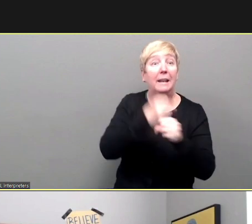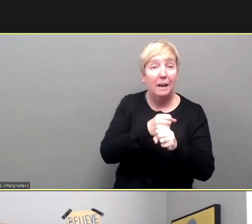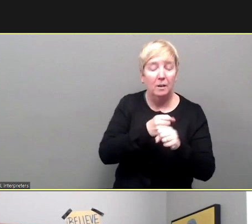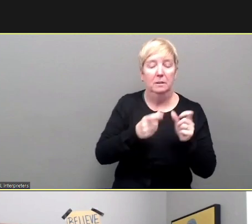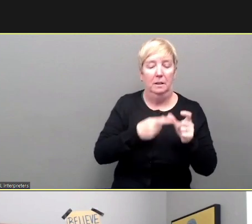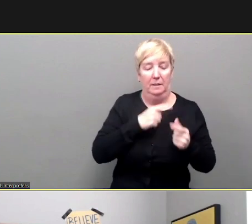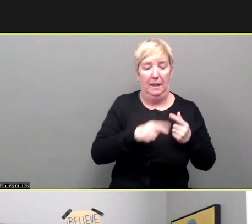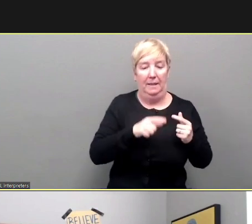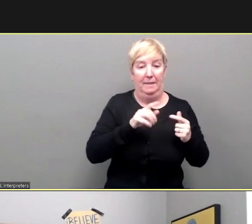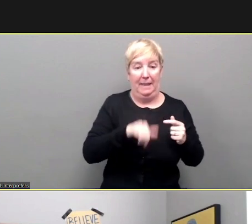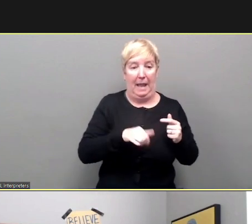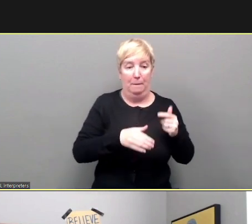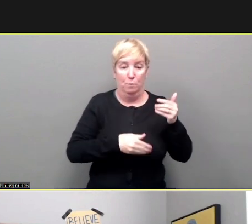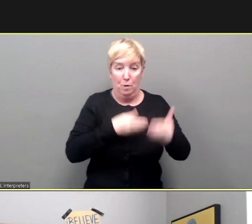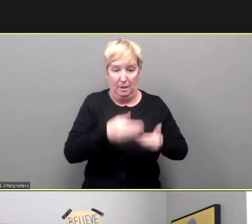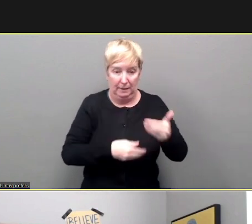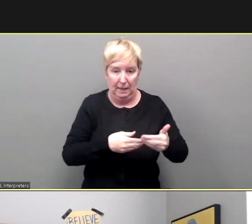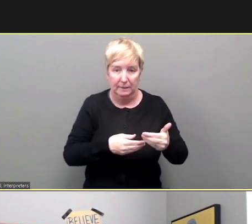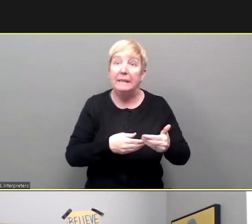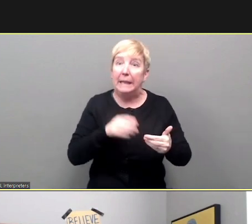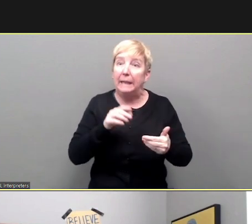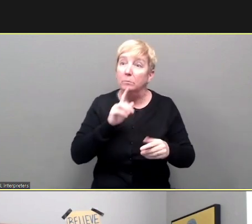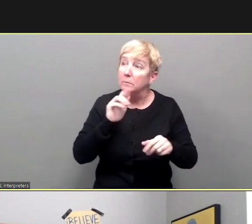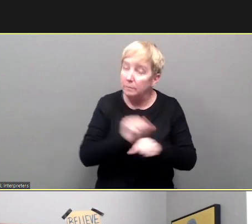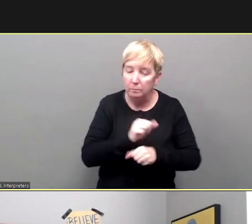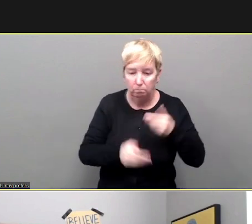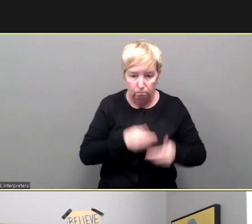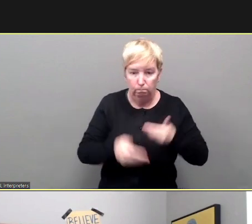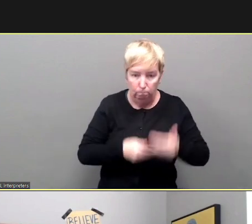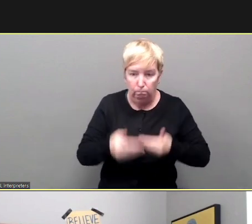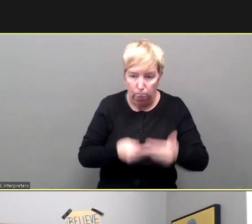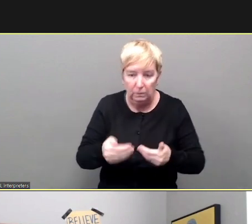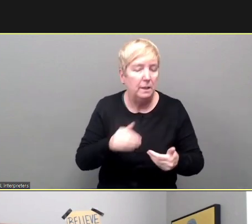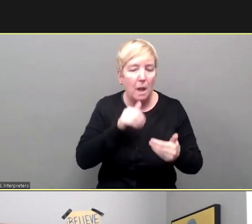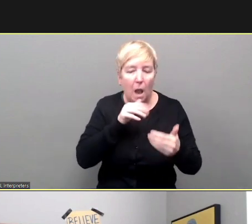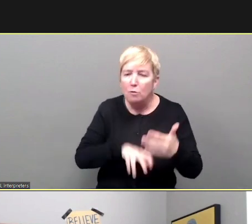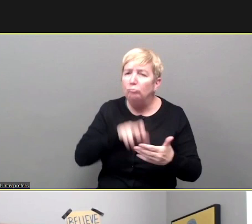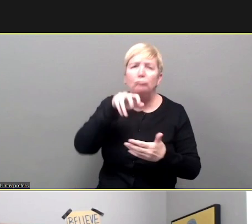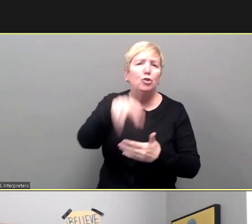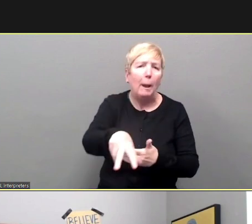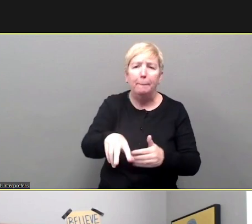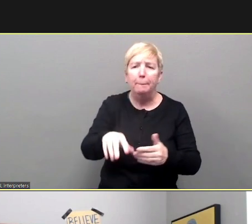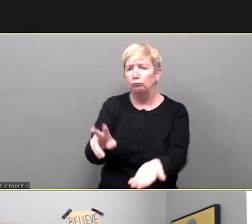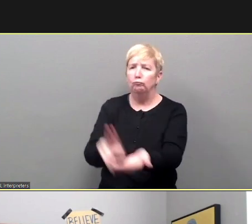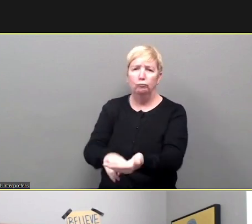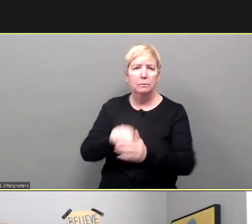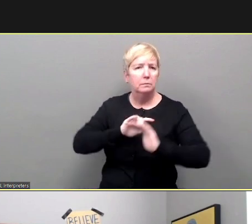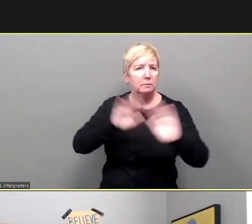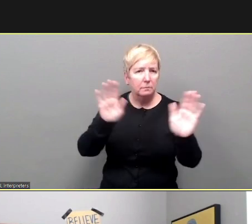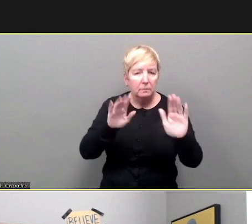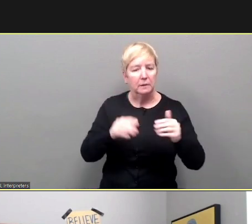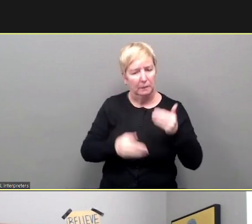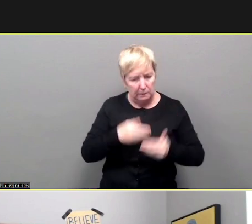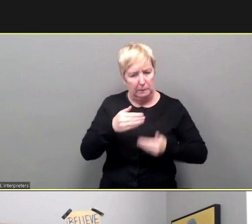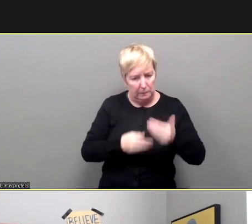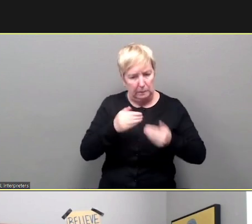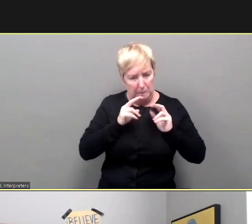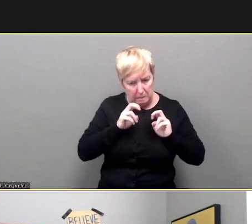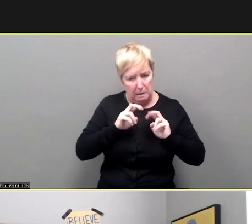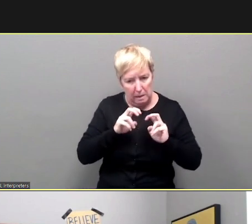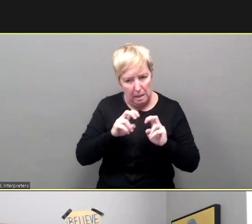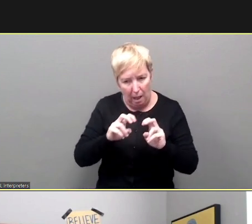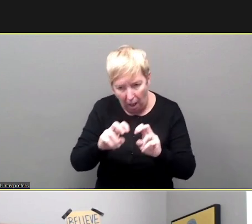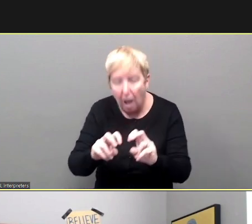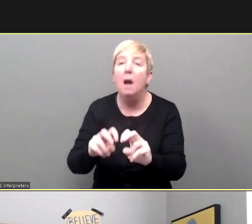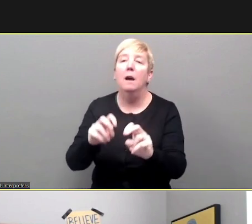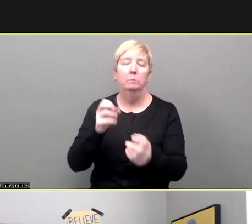processes didn't skip steps. They really did work to get data really quickly, and the governments funded vaccines to get the resources they needed.